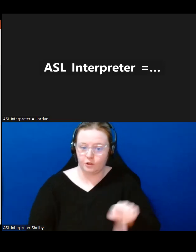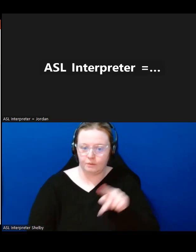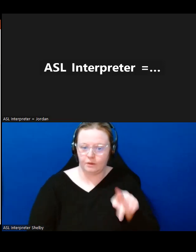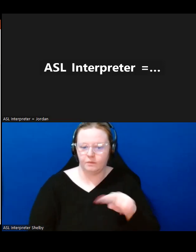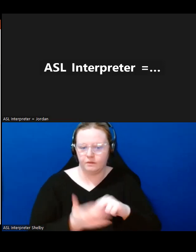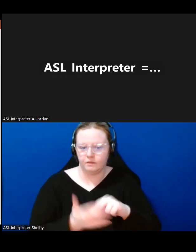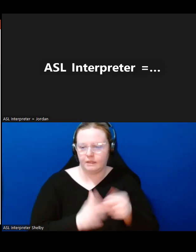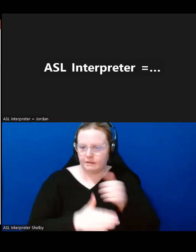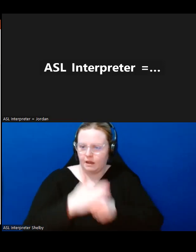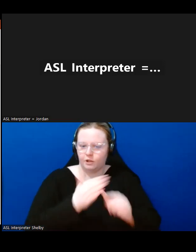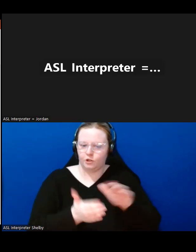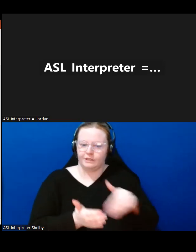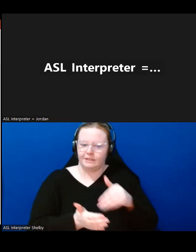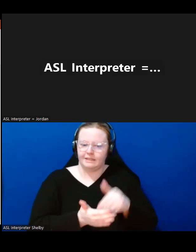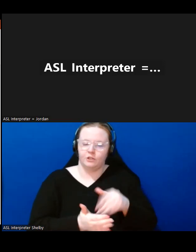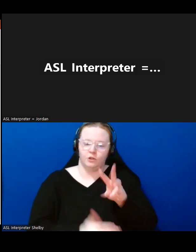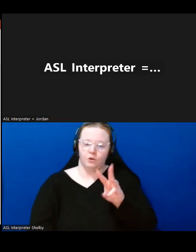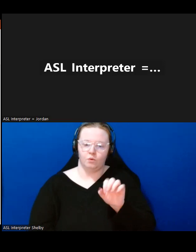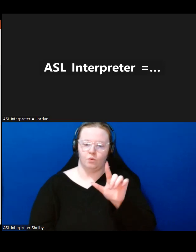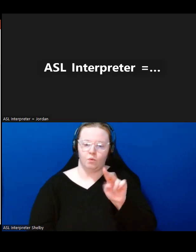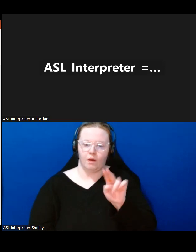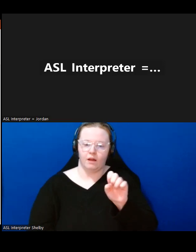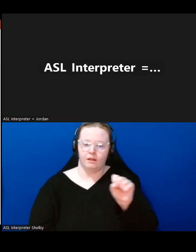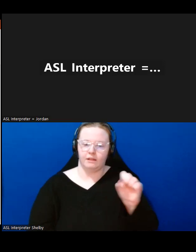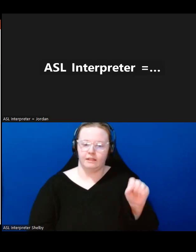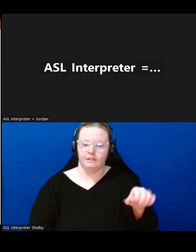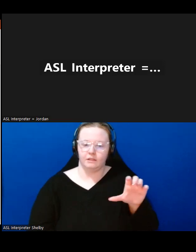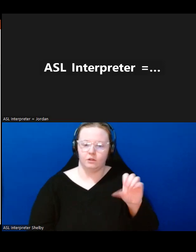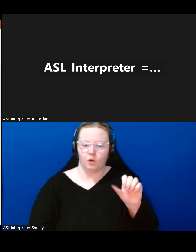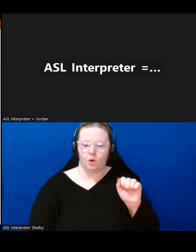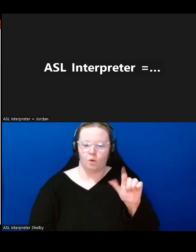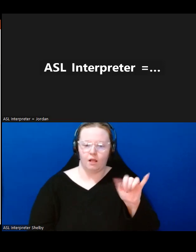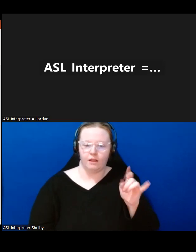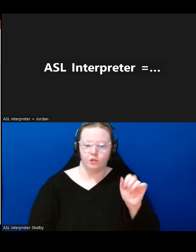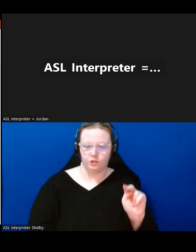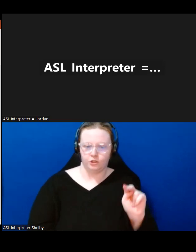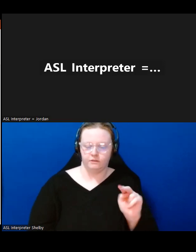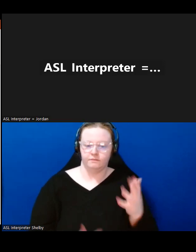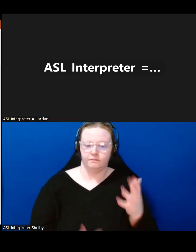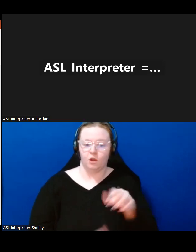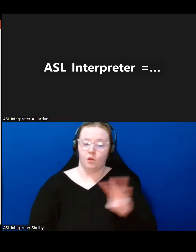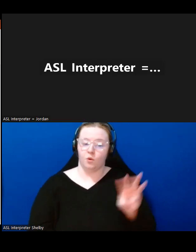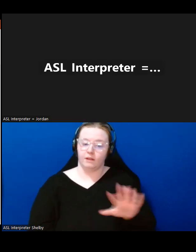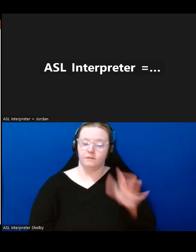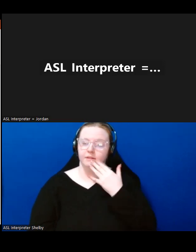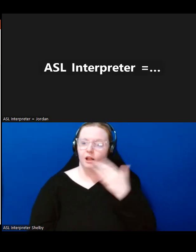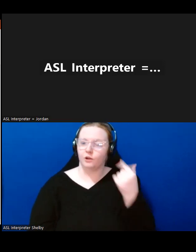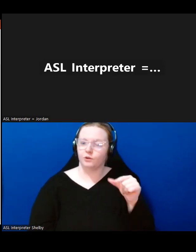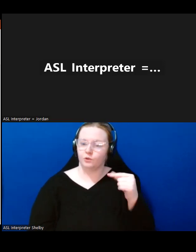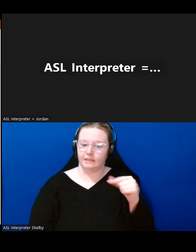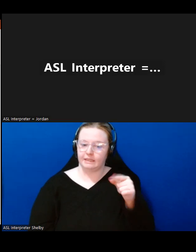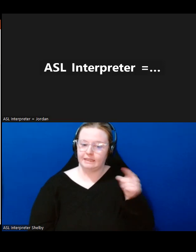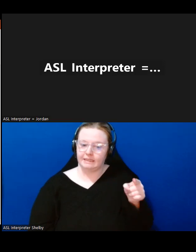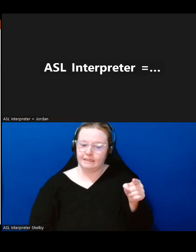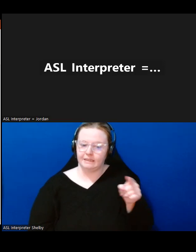Wellness Coalition. And over on the west coast, you can see the green piece there. It's the west coast and a bit